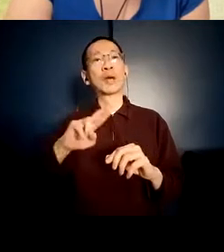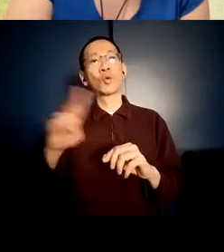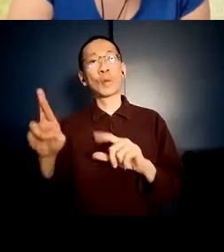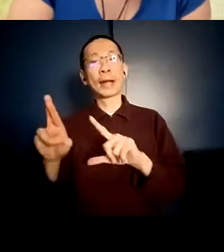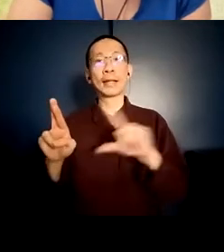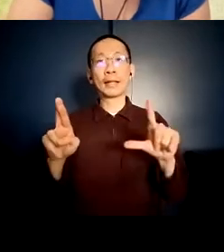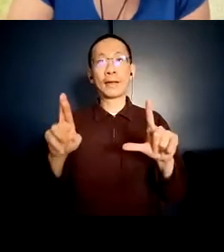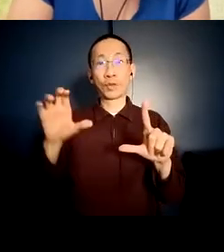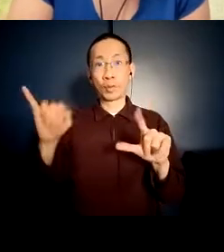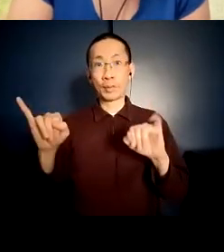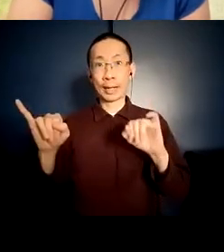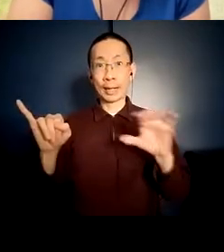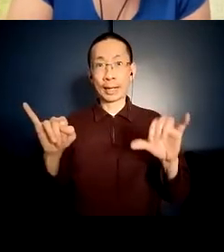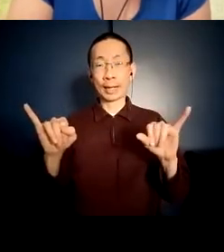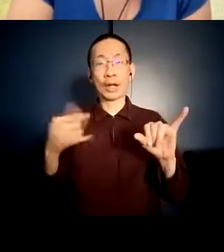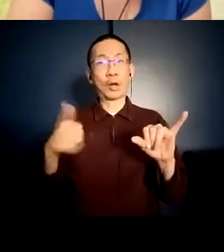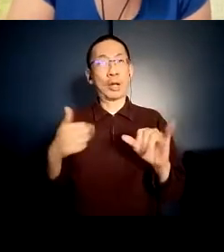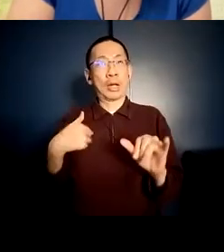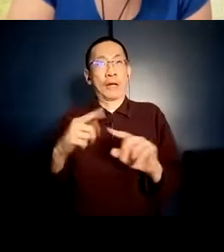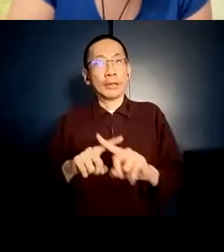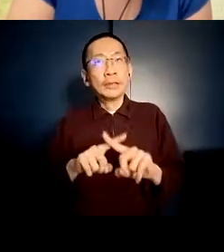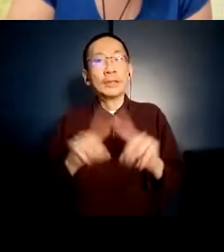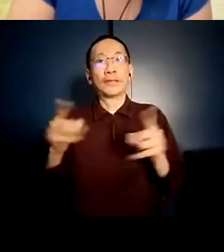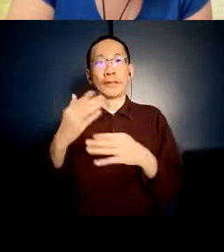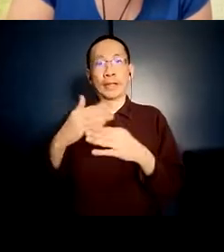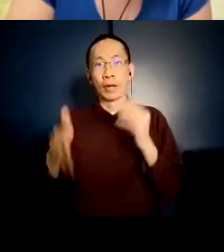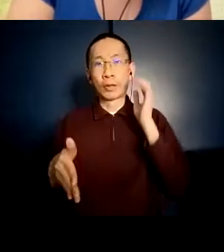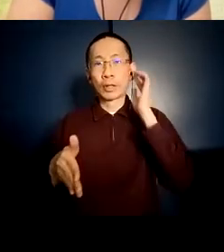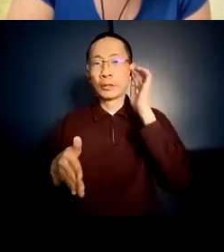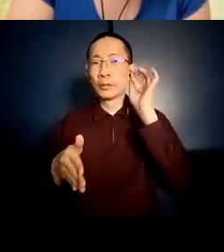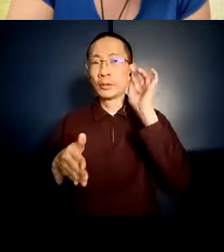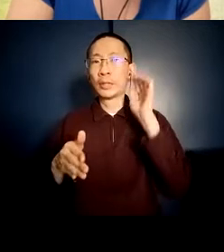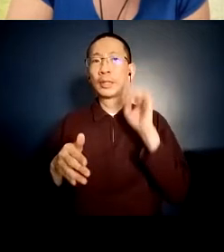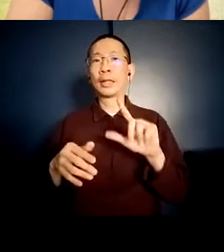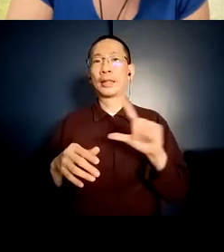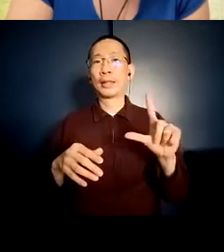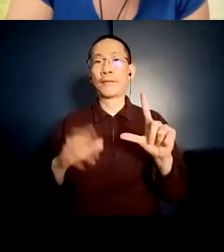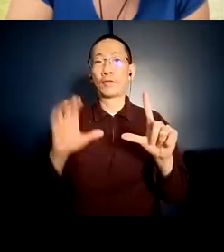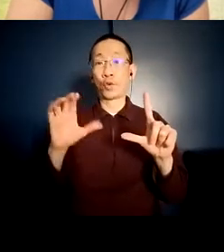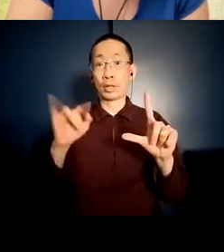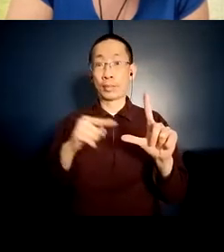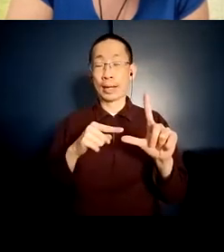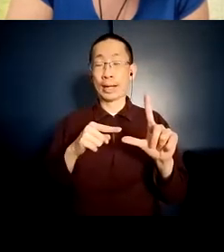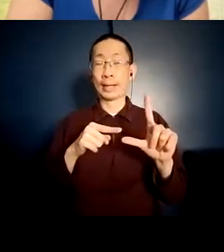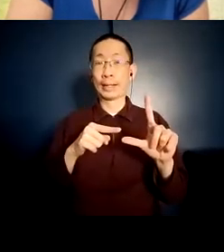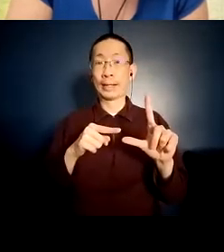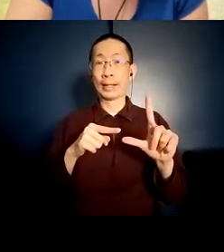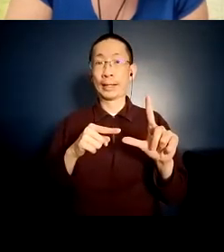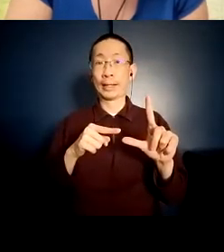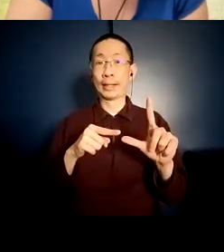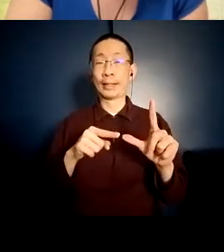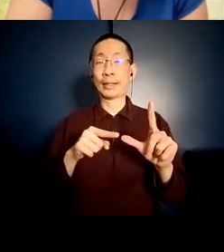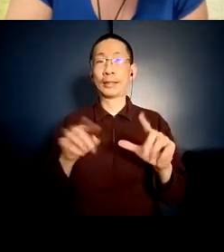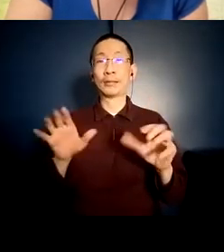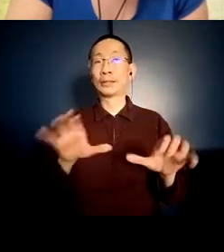cochlear implants have vastly different outcomes. My left cochlear implant far